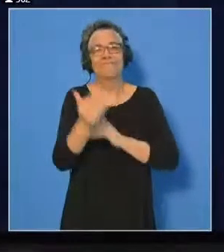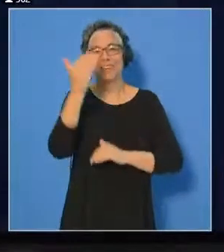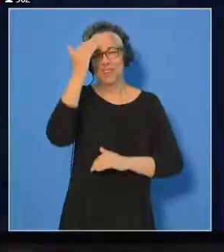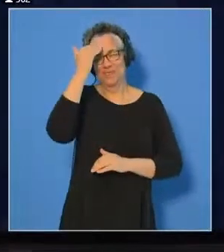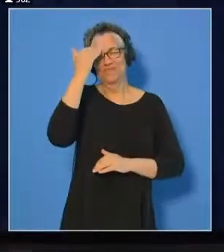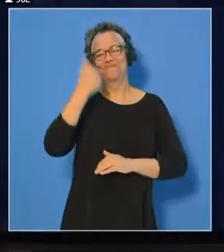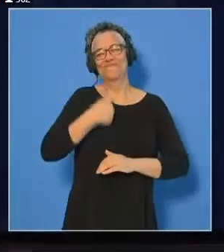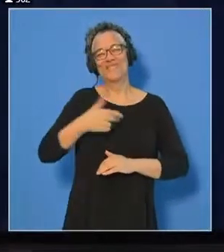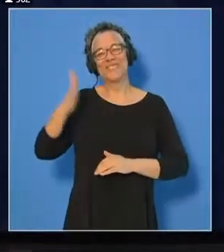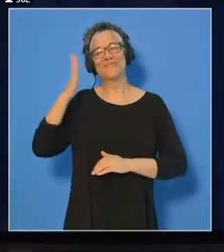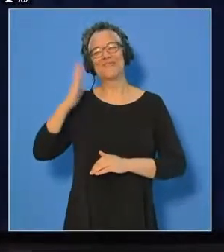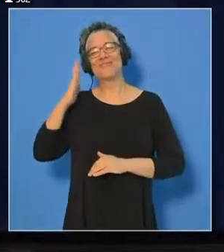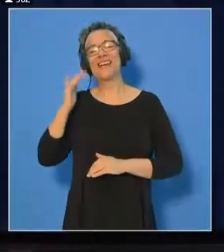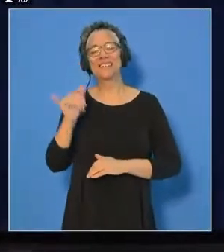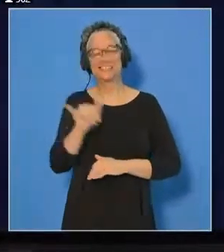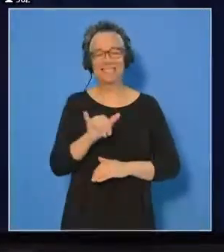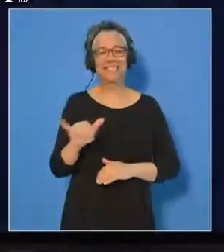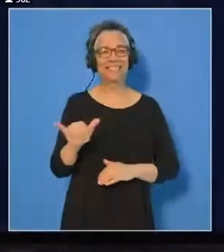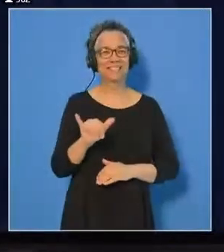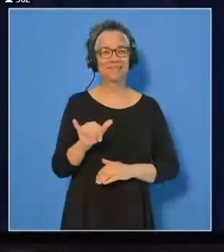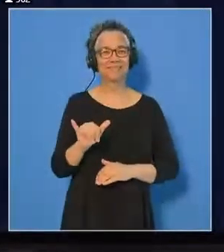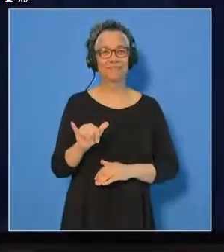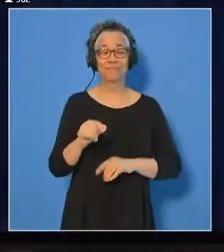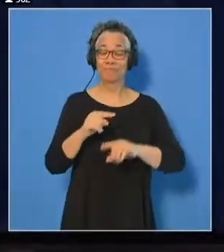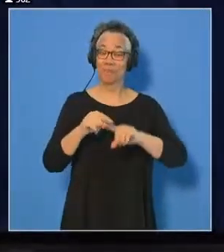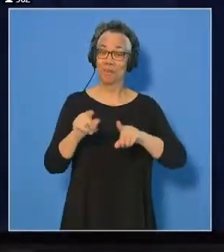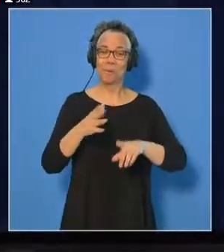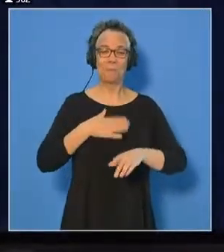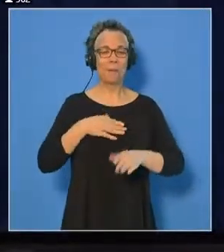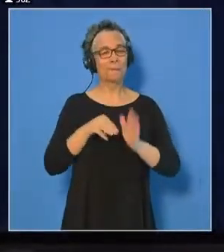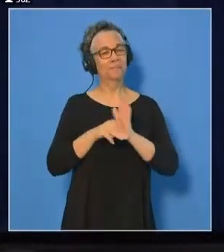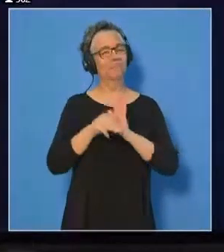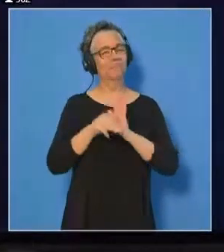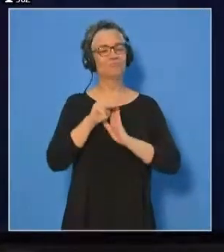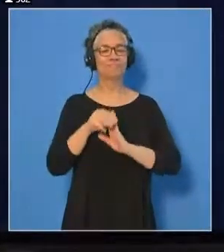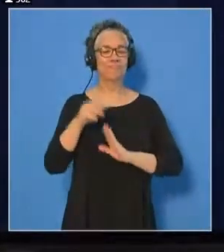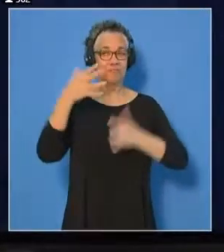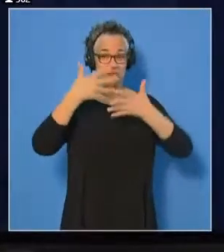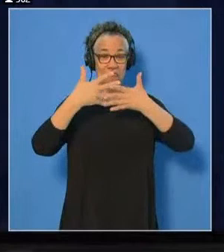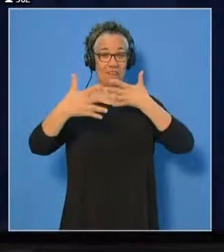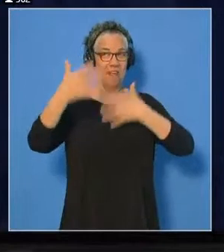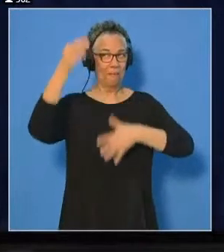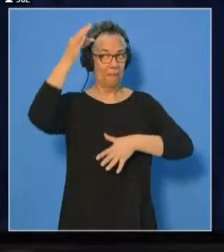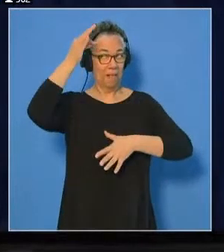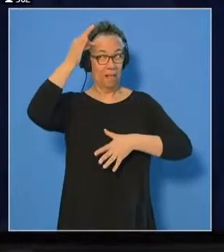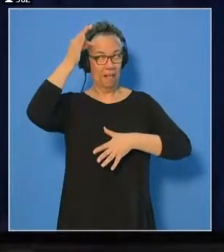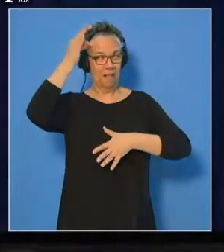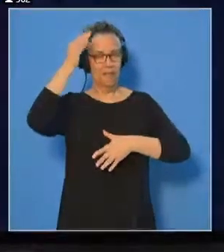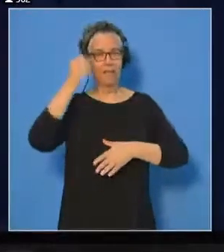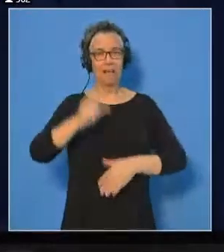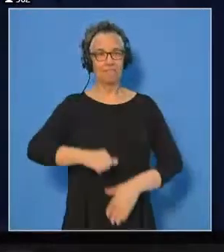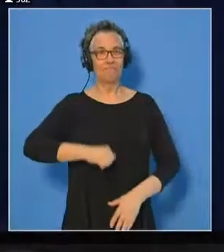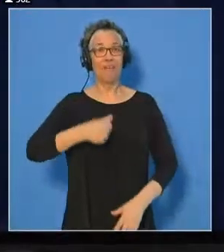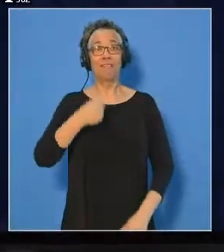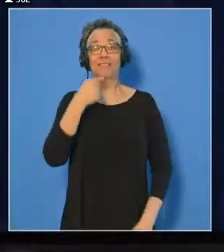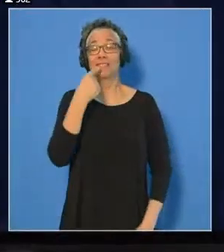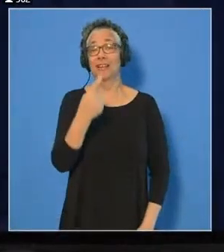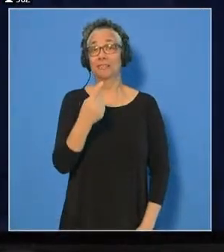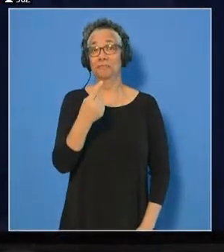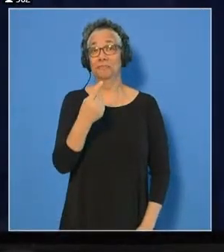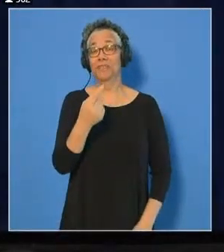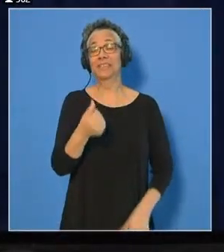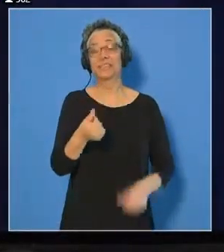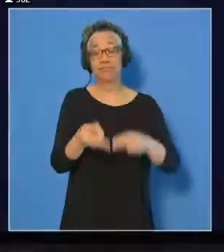one. However, with my mature gray look, I am pleased and proud to say that this dramatic increase